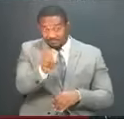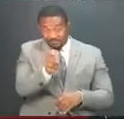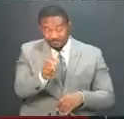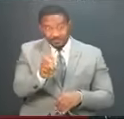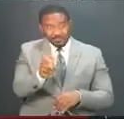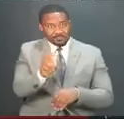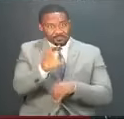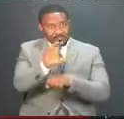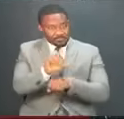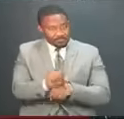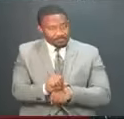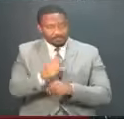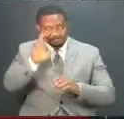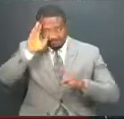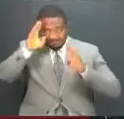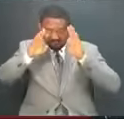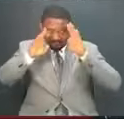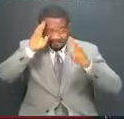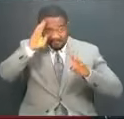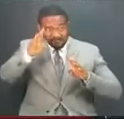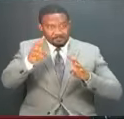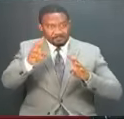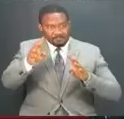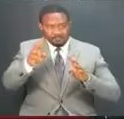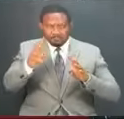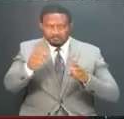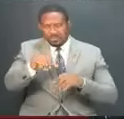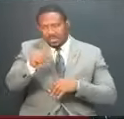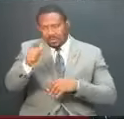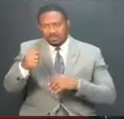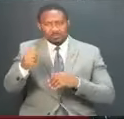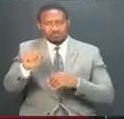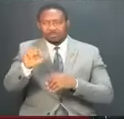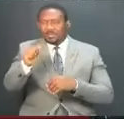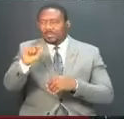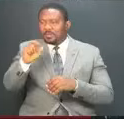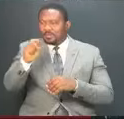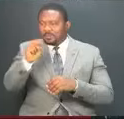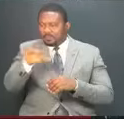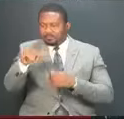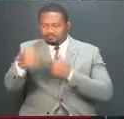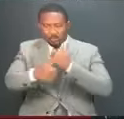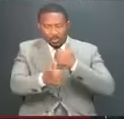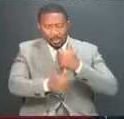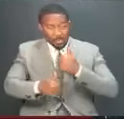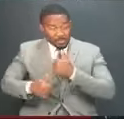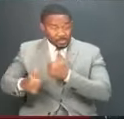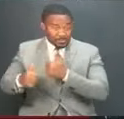Culture and Creative Arts and its agencies for the 2026